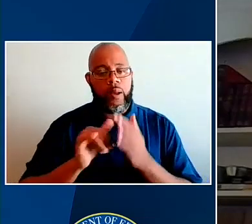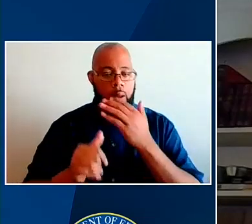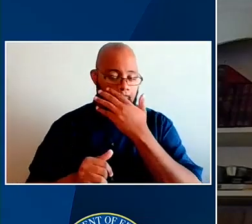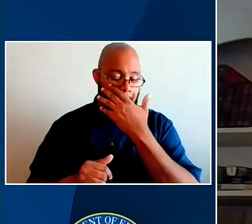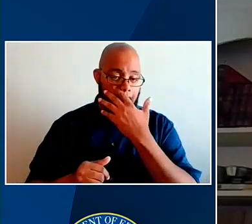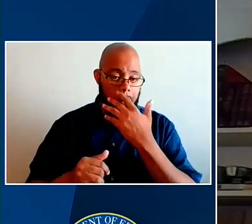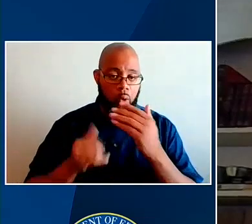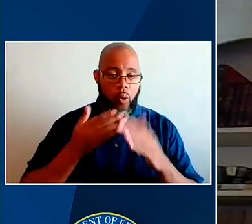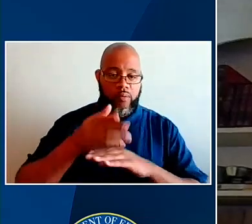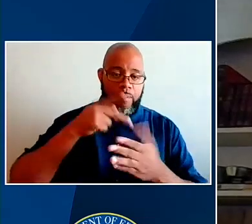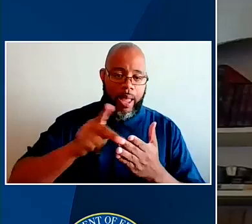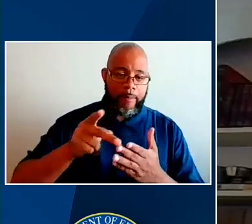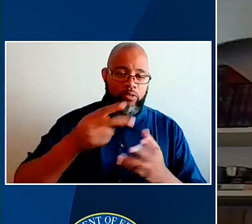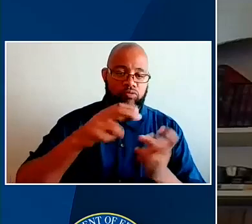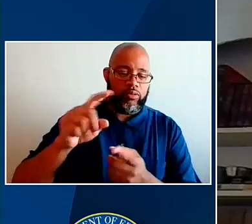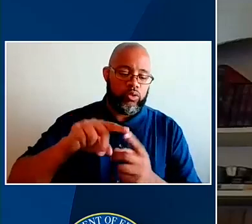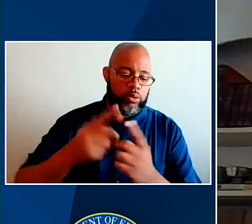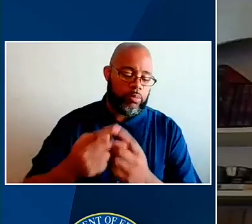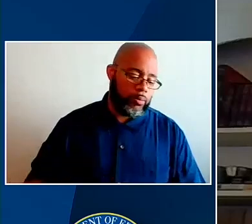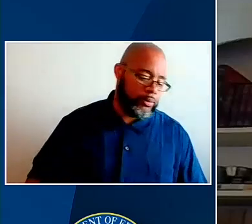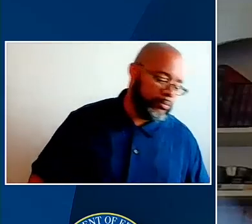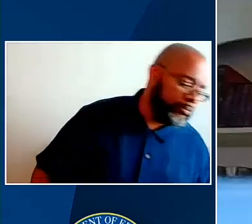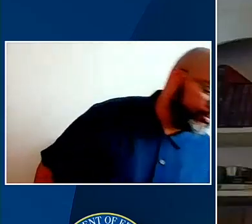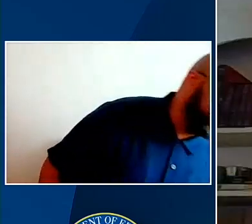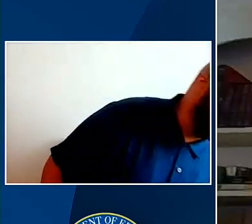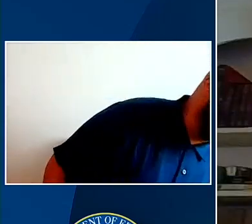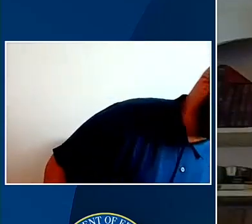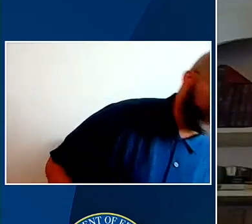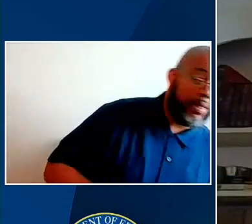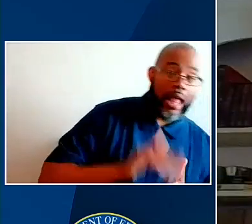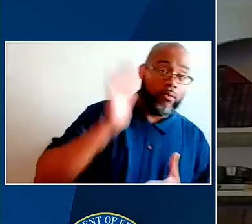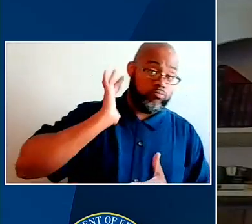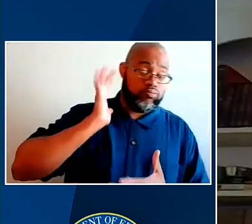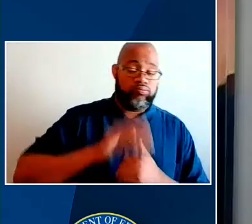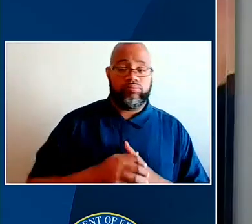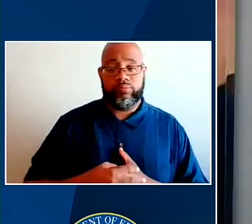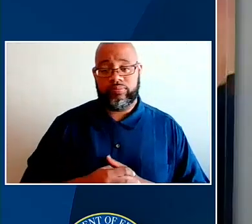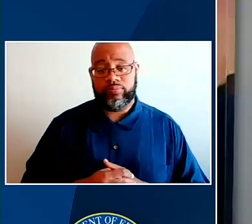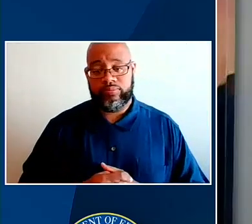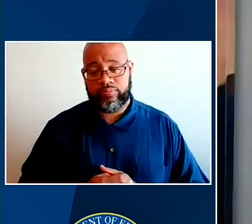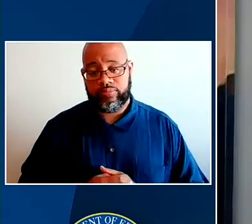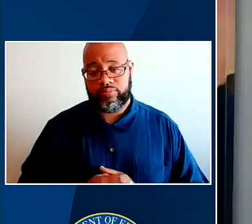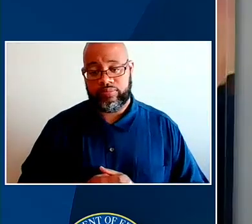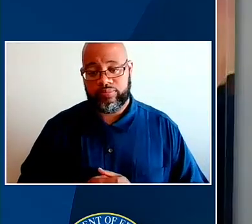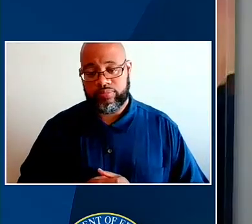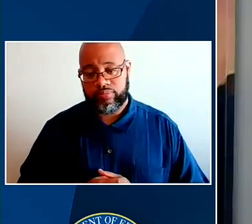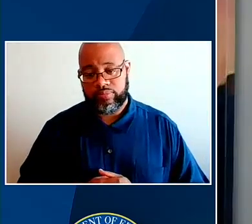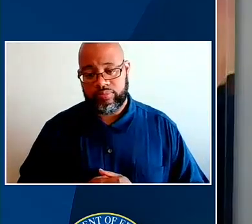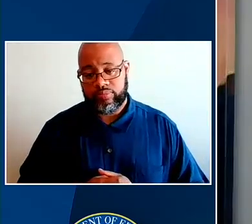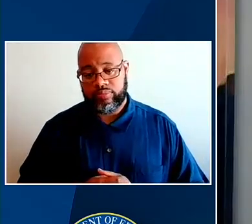the overpayment is transferred to the department. At least that's the way it used to work. Yeah. I think that's if I